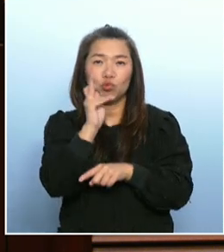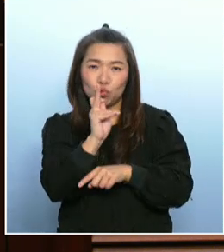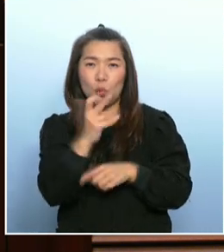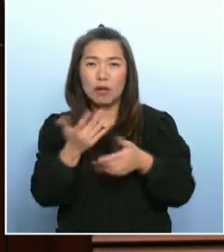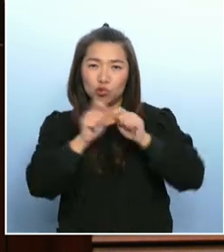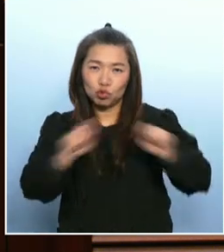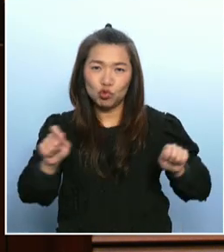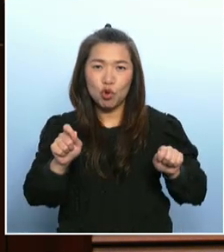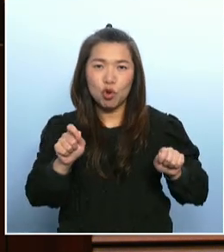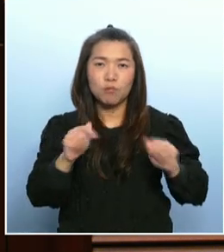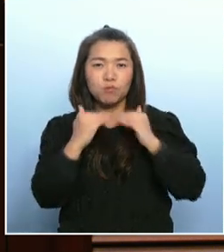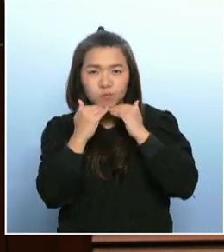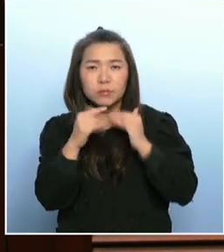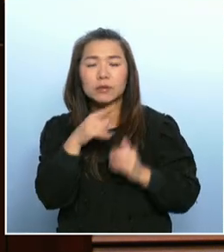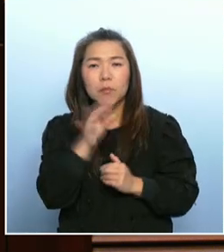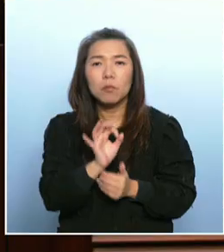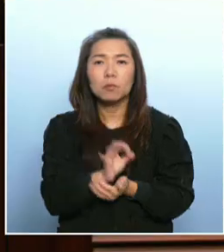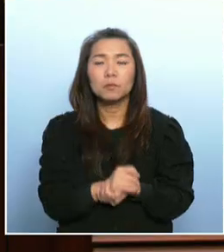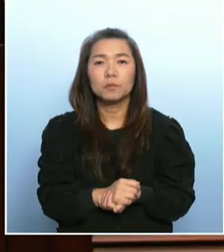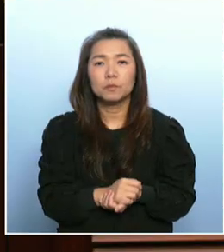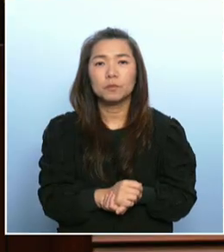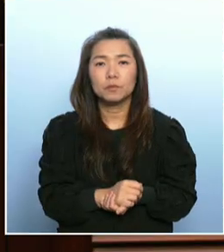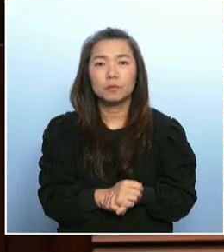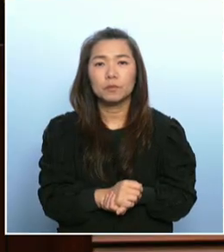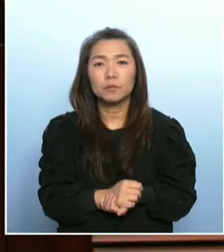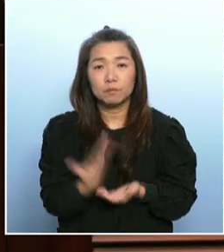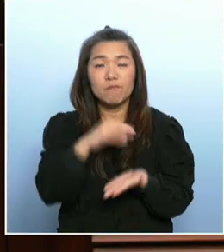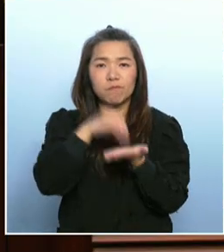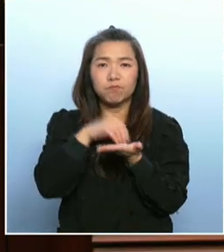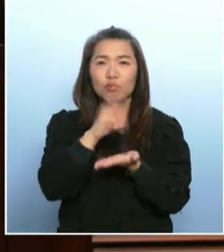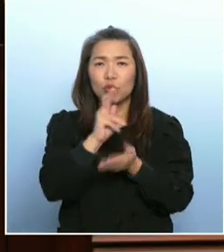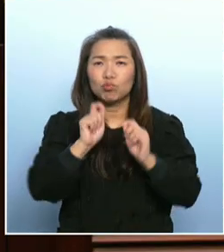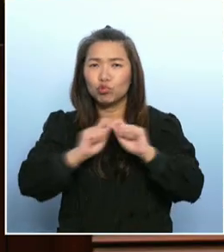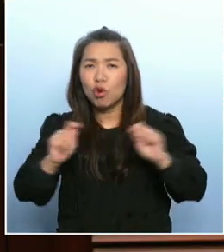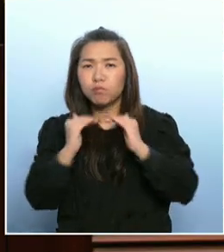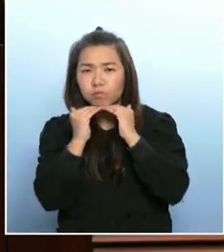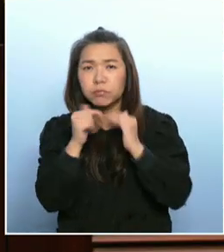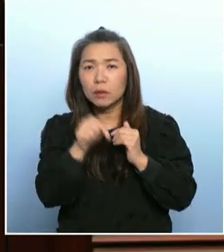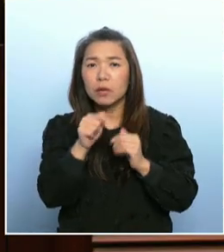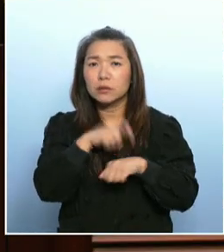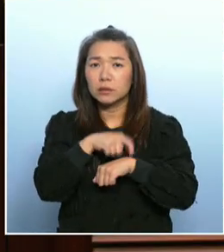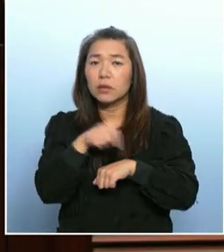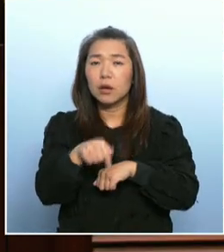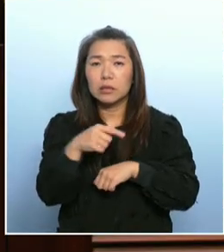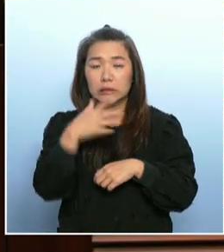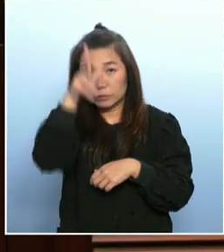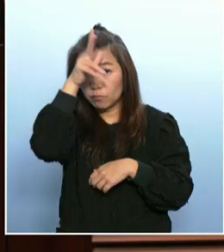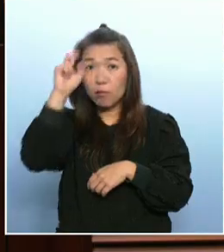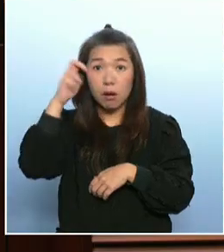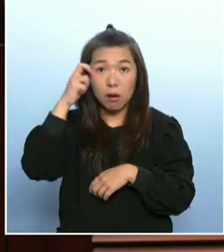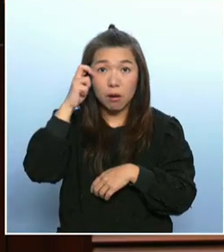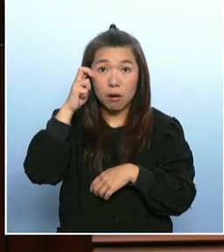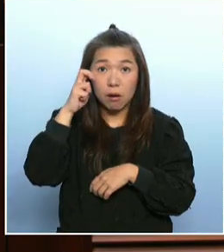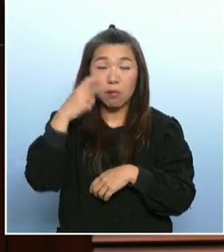The Undersecretary said that we're going to have more service places. I wonder if there is a long to